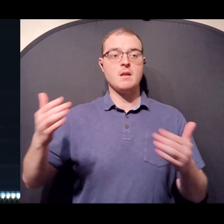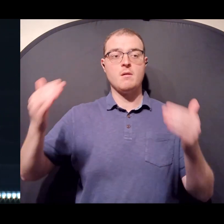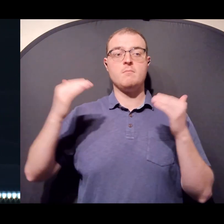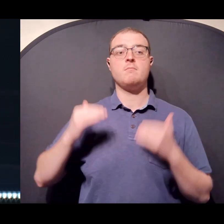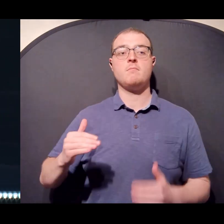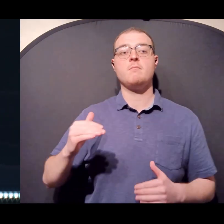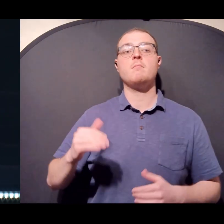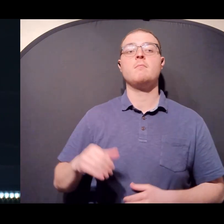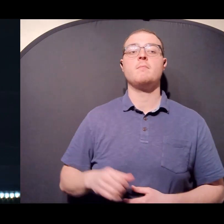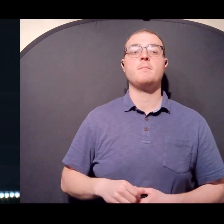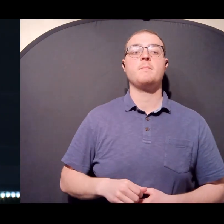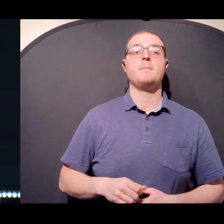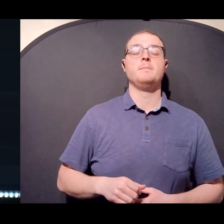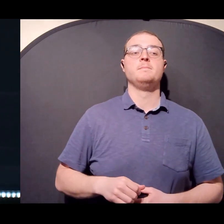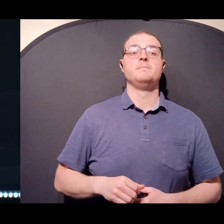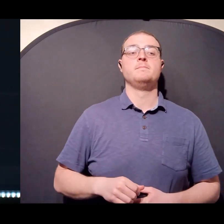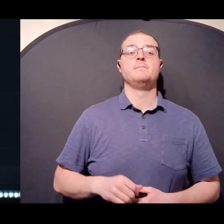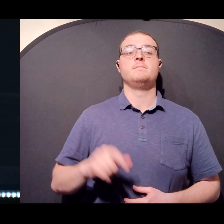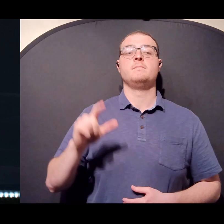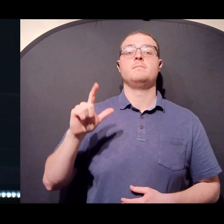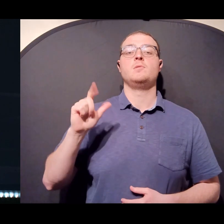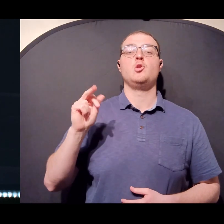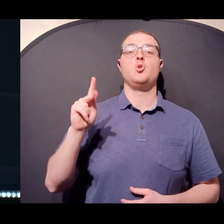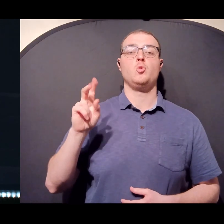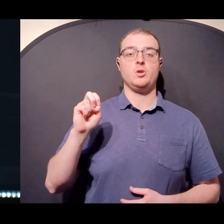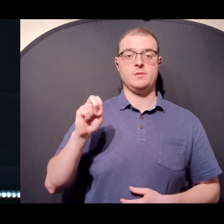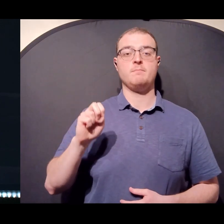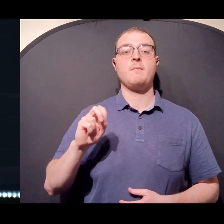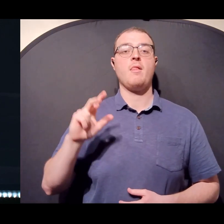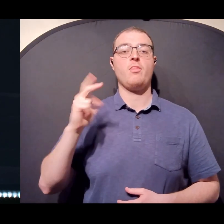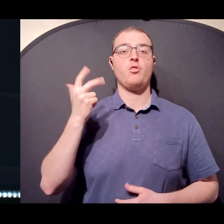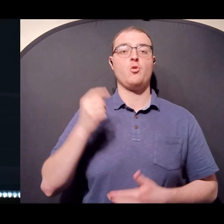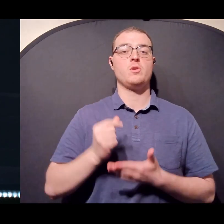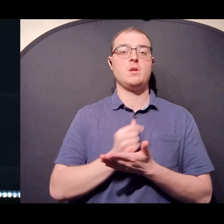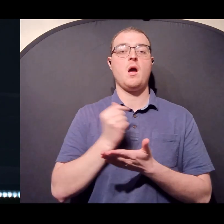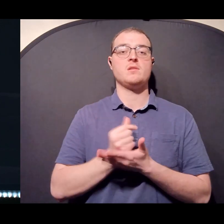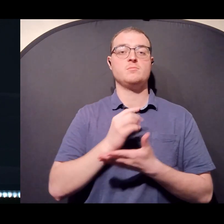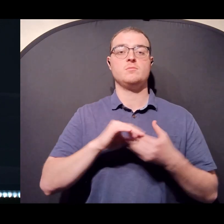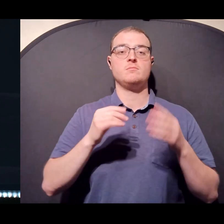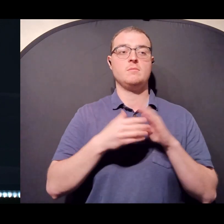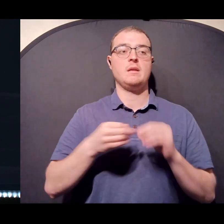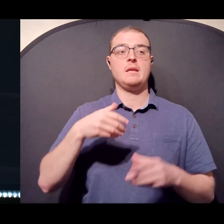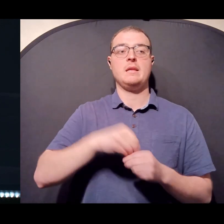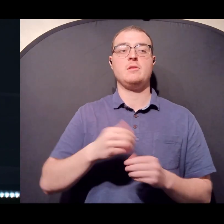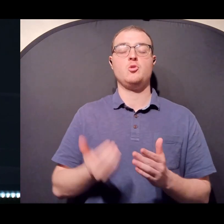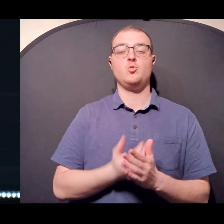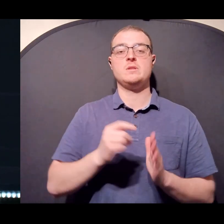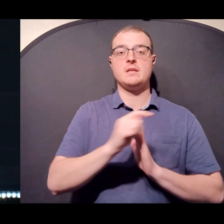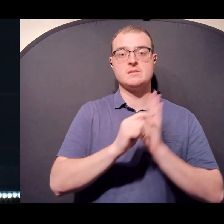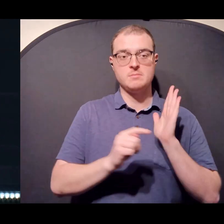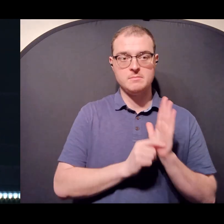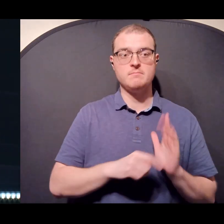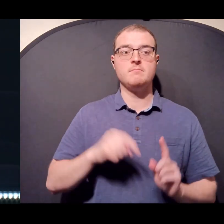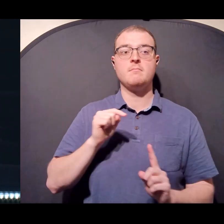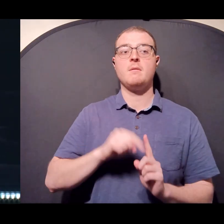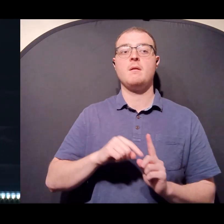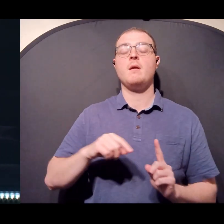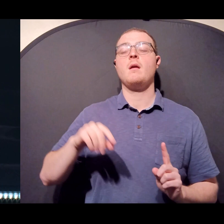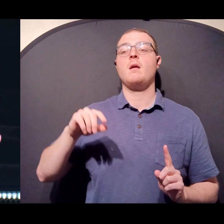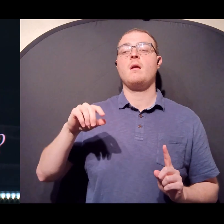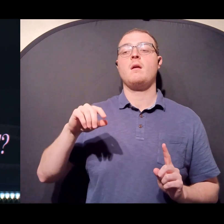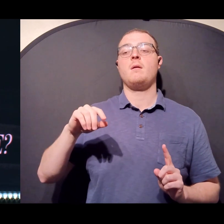Mark, Luke. It's the third gospel account in the New Testament. If you have your Bibles with you, I'm going to be reading this story out of the